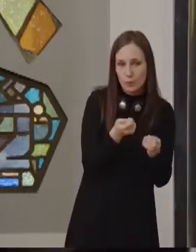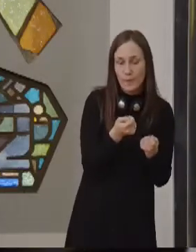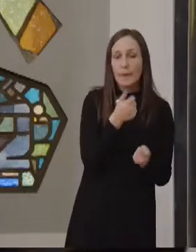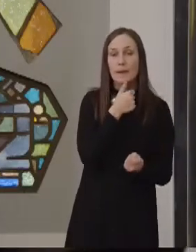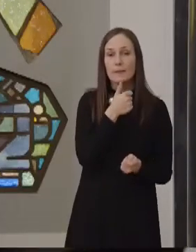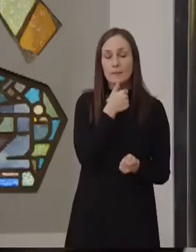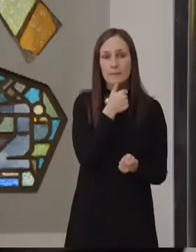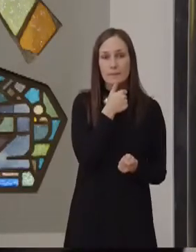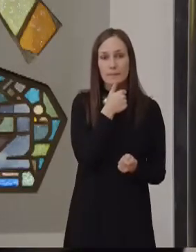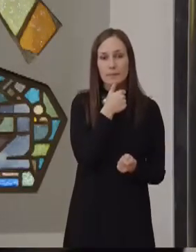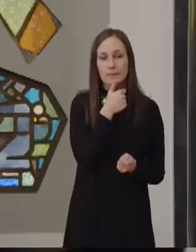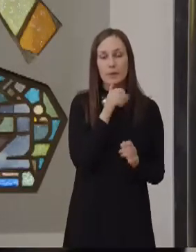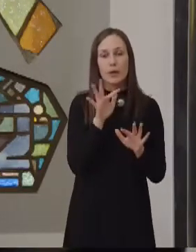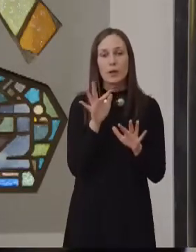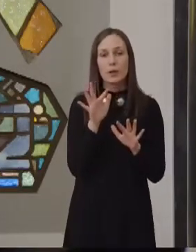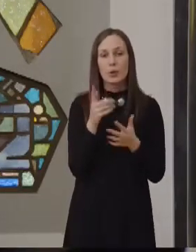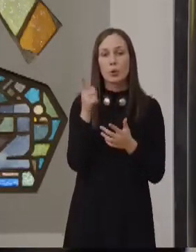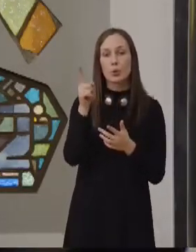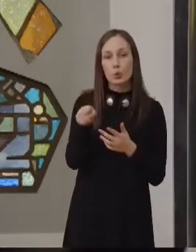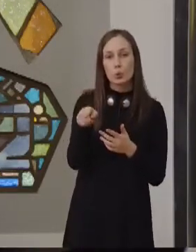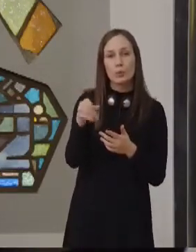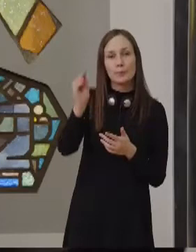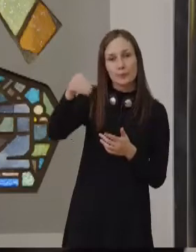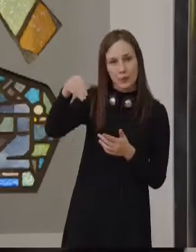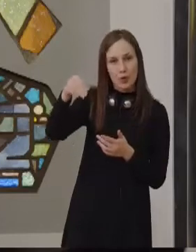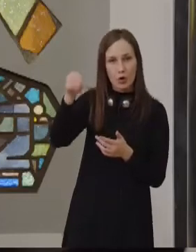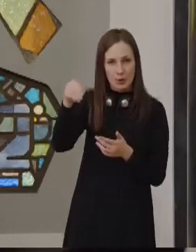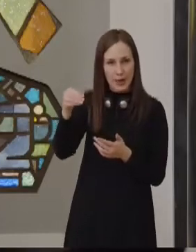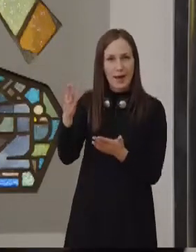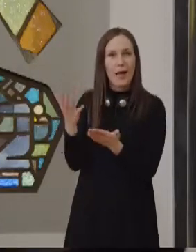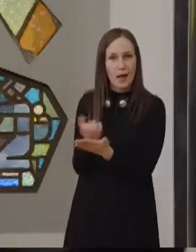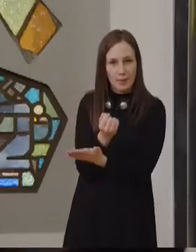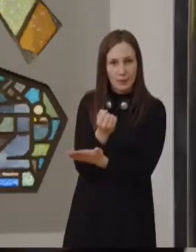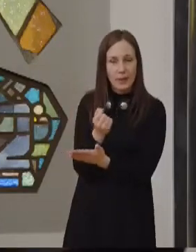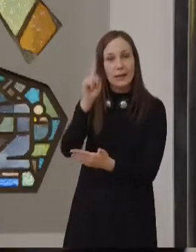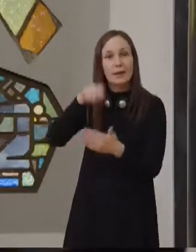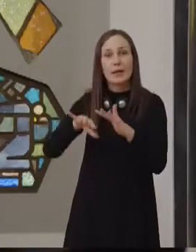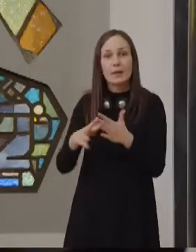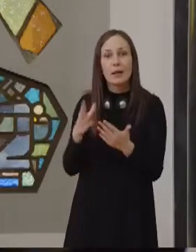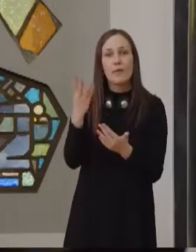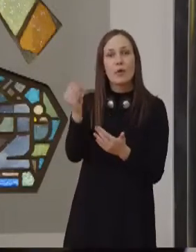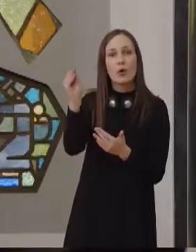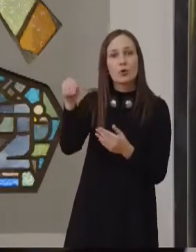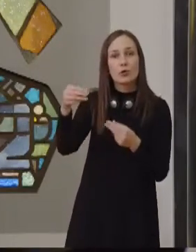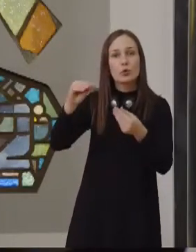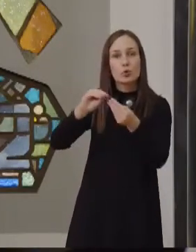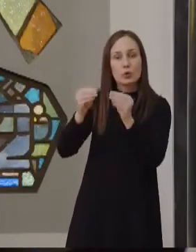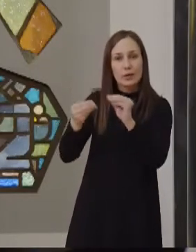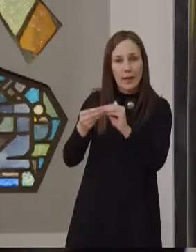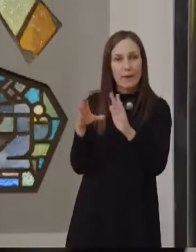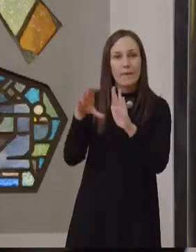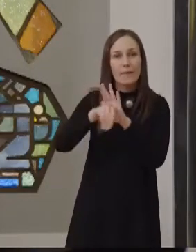the regulation. For example, if you get a credit card, your credit